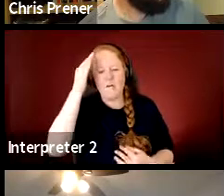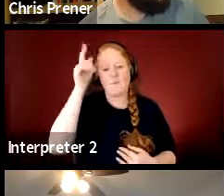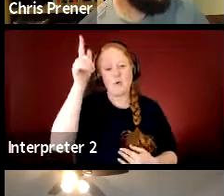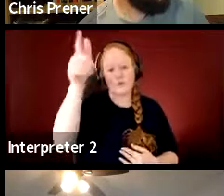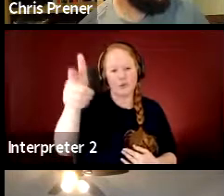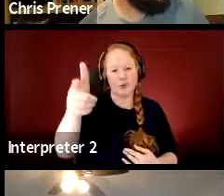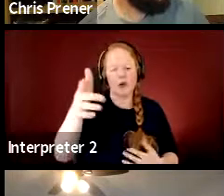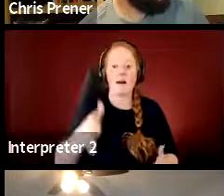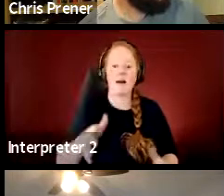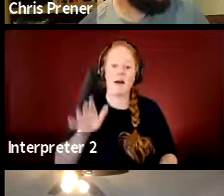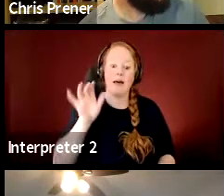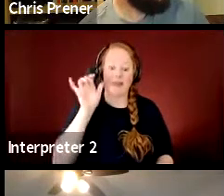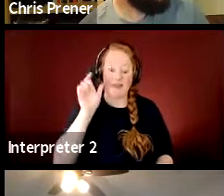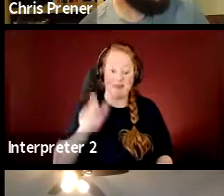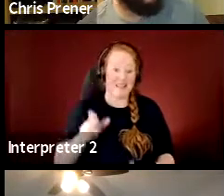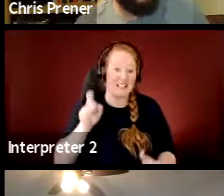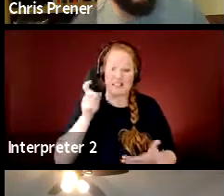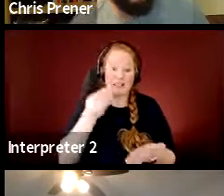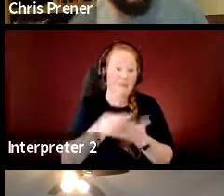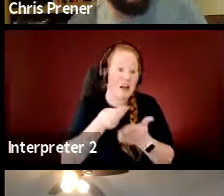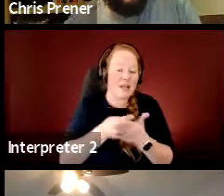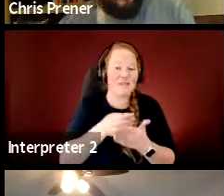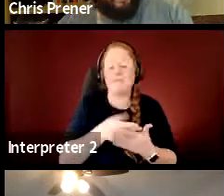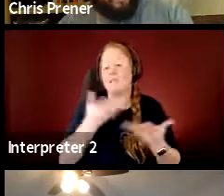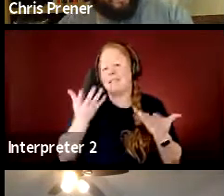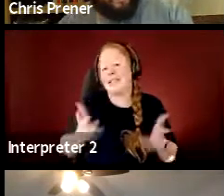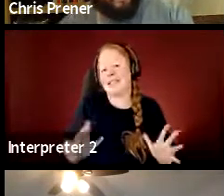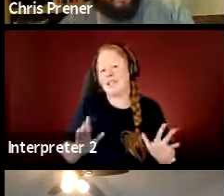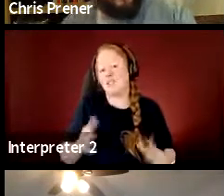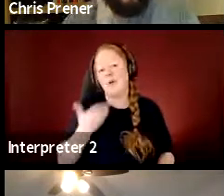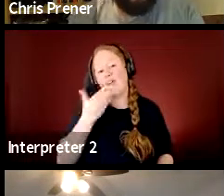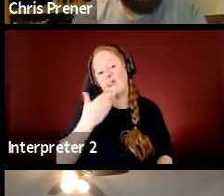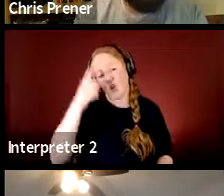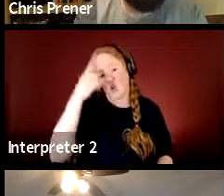some funding. So that's all I have to say. Thank you guys so much for your time.